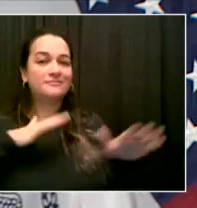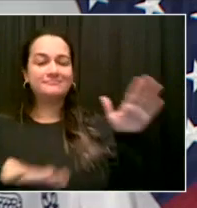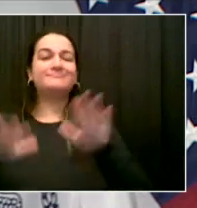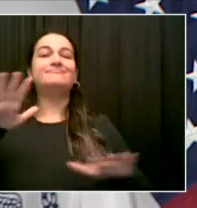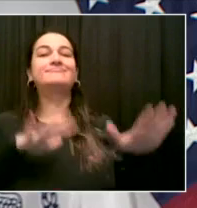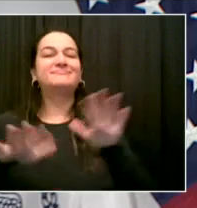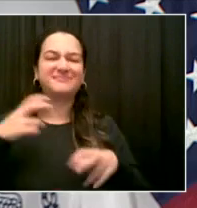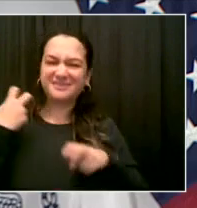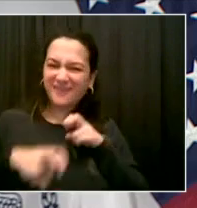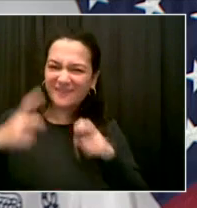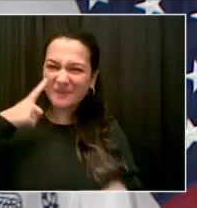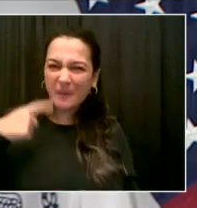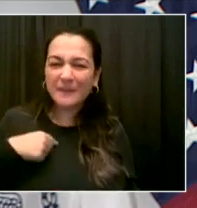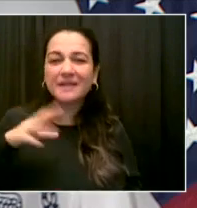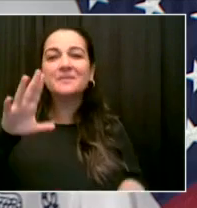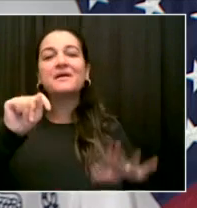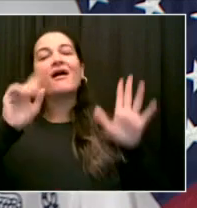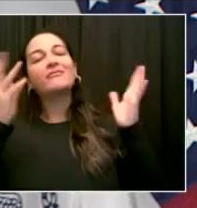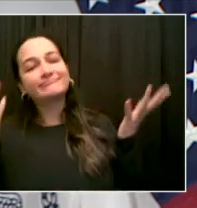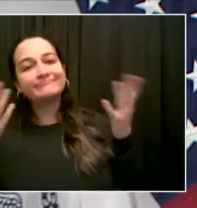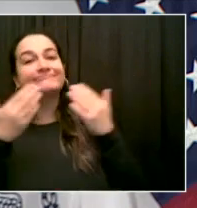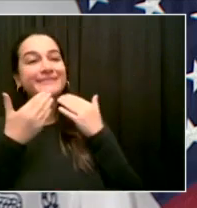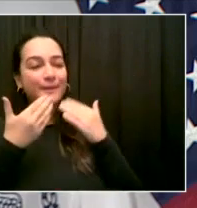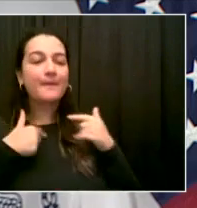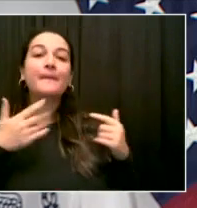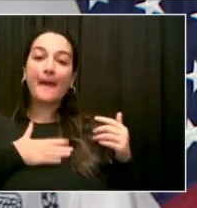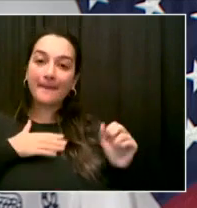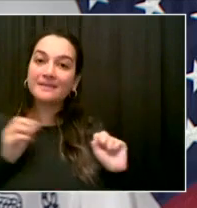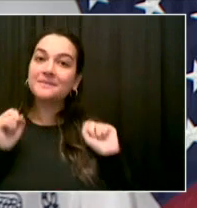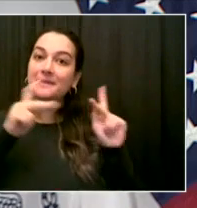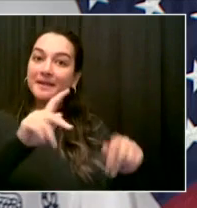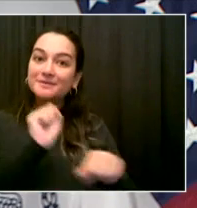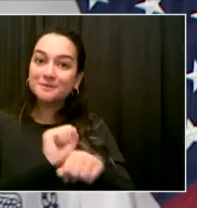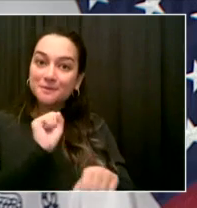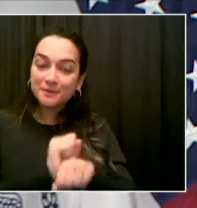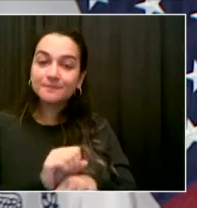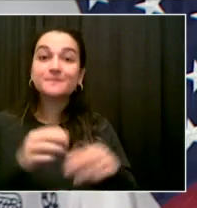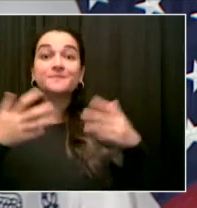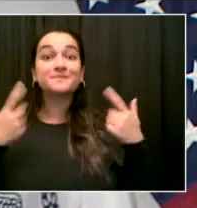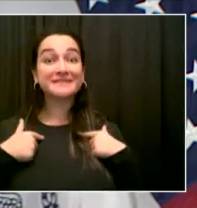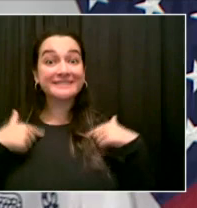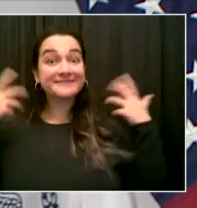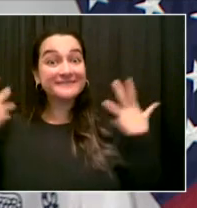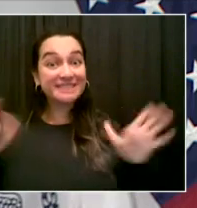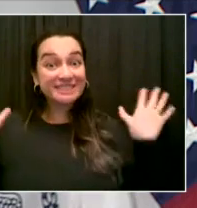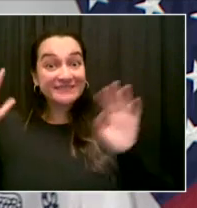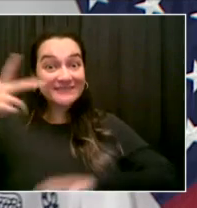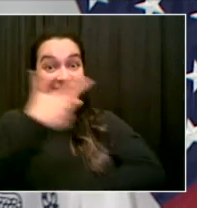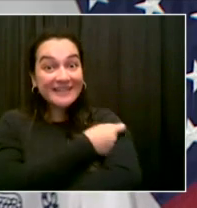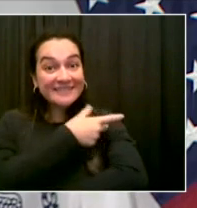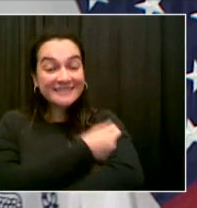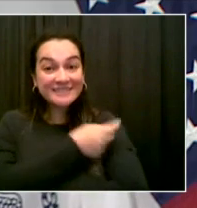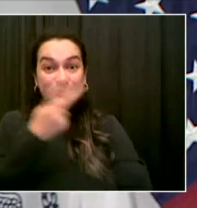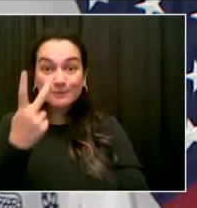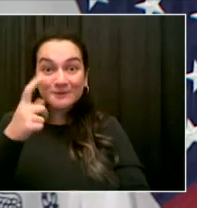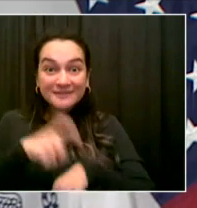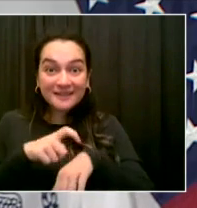very exciting. And I'll get on to my questions. So we had a Bronx